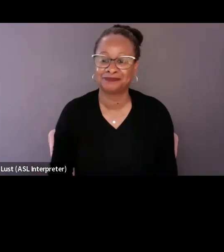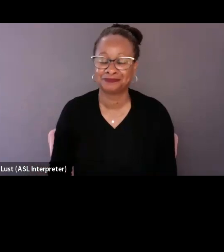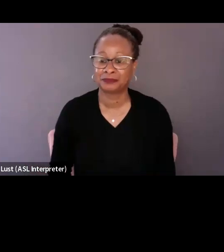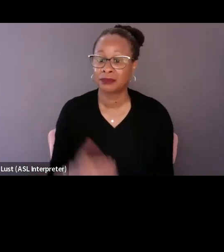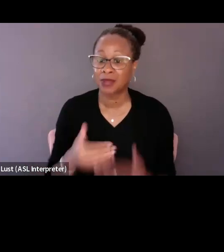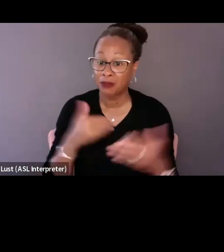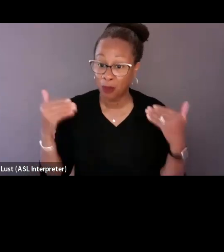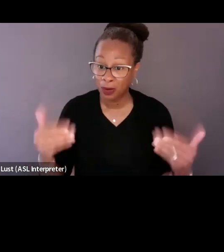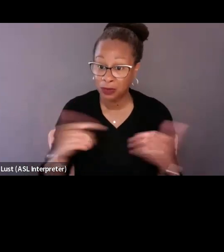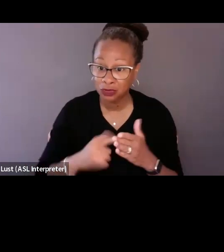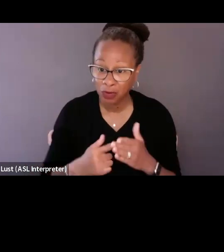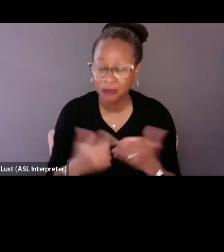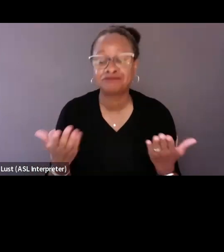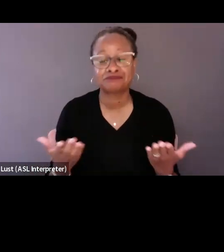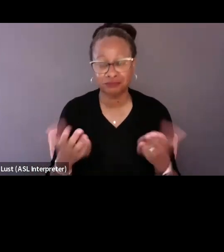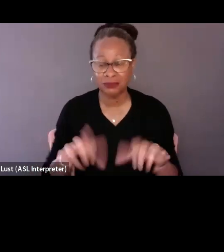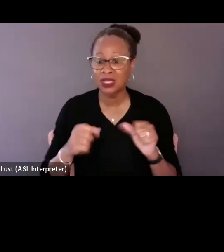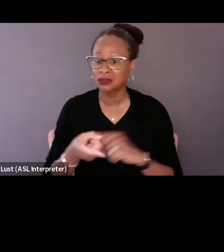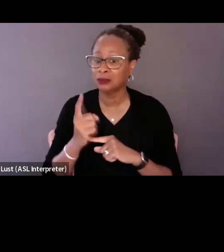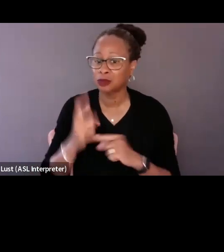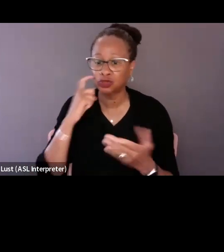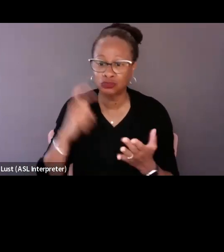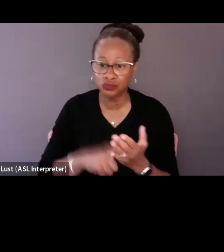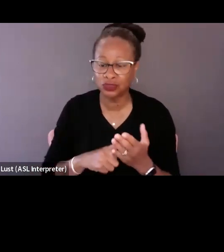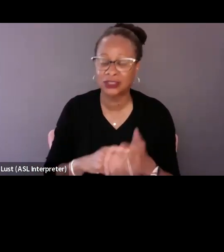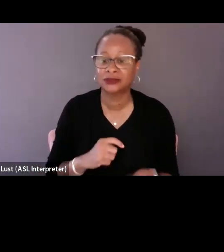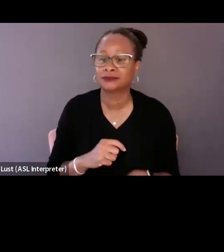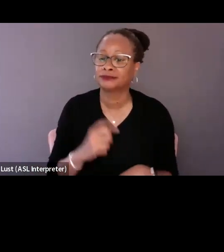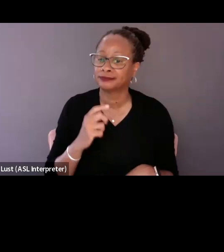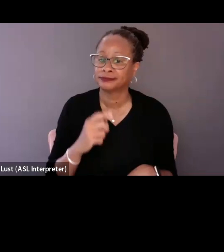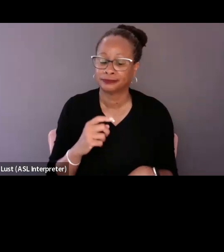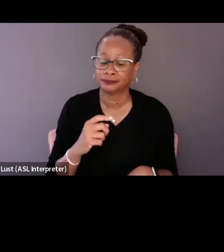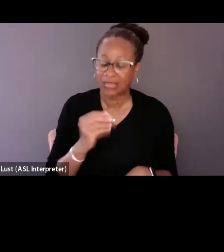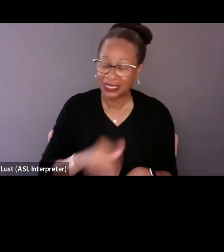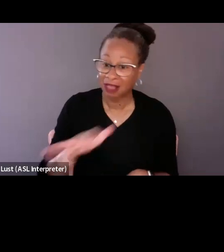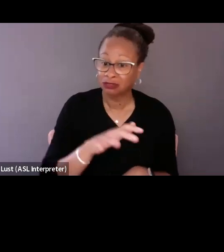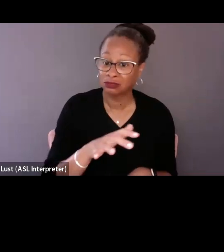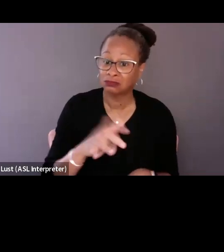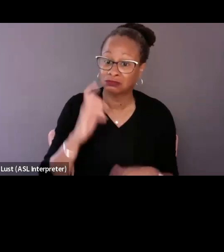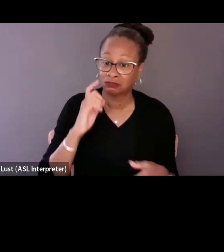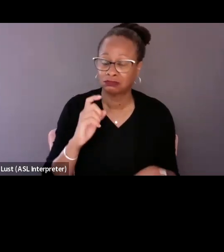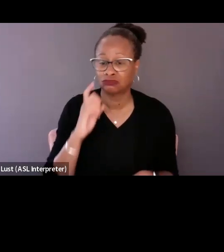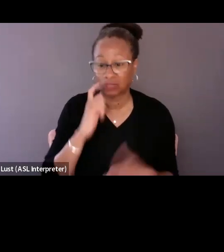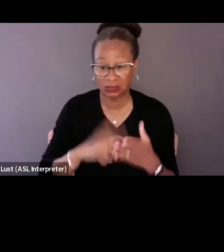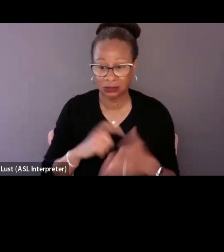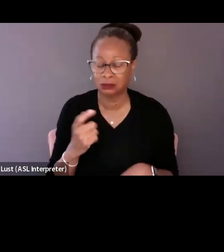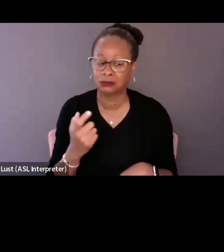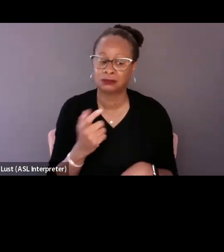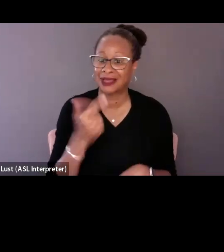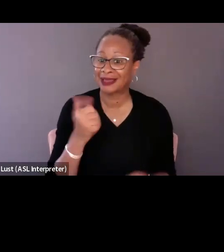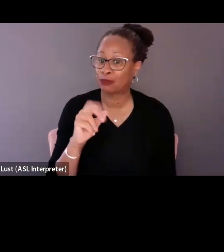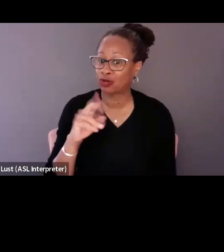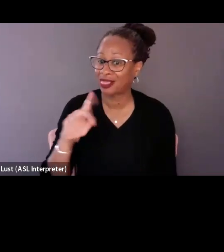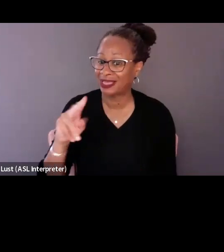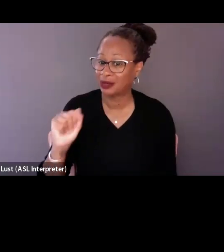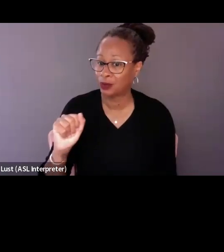Before we get started, I would like to offer a brief land acknowledgement. We recognize the Gabrielino